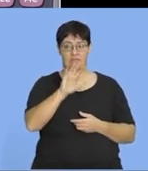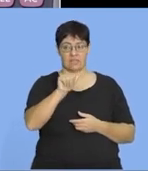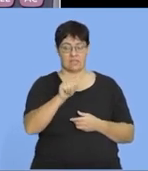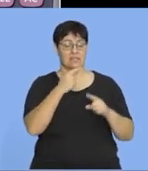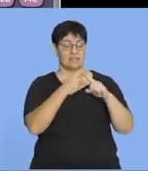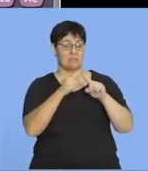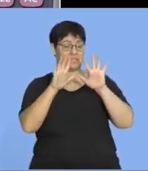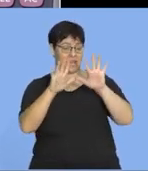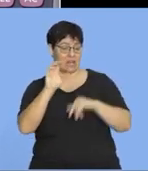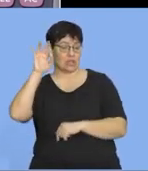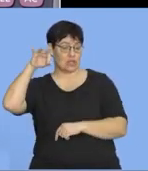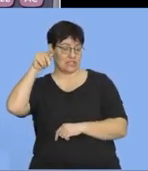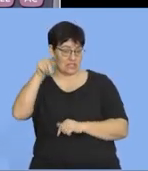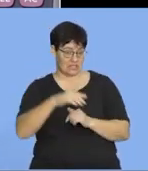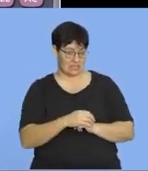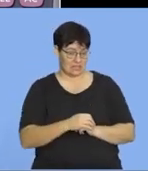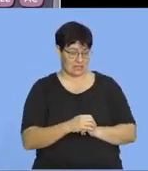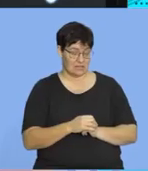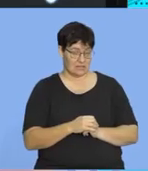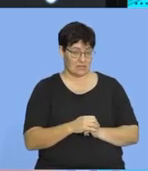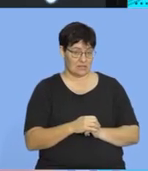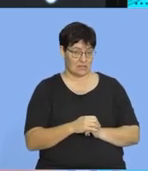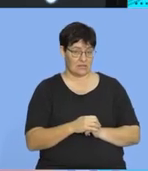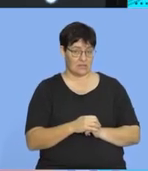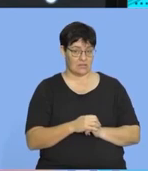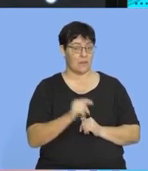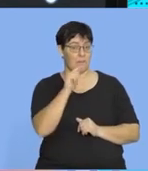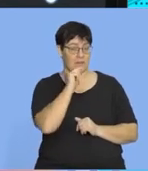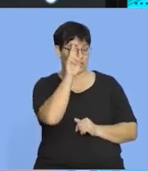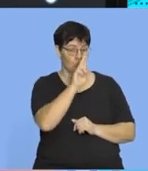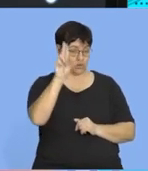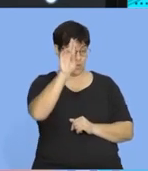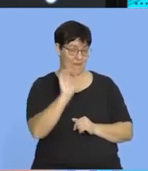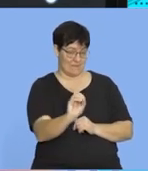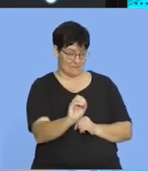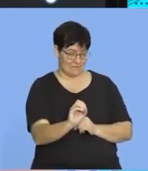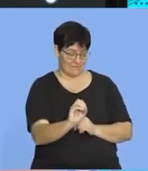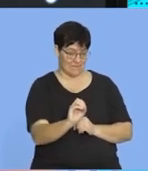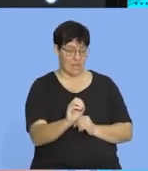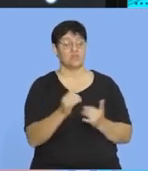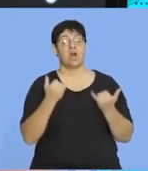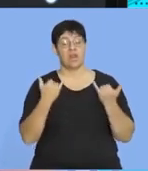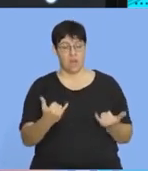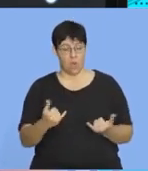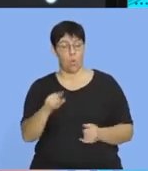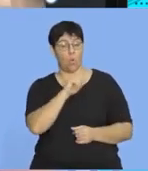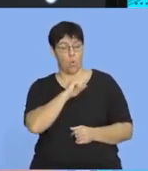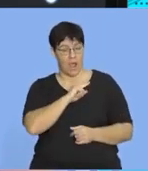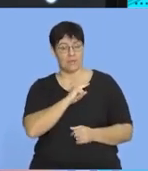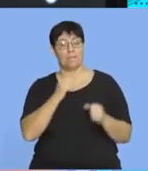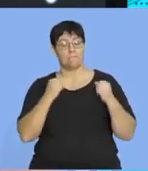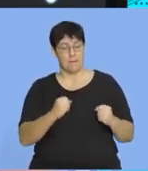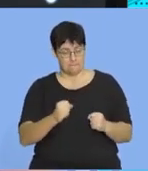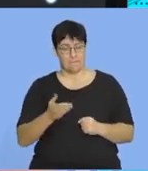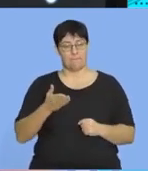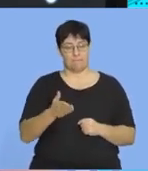4,5356 times 10 to the 13. But remember, that's R squared. So straight away, because I want to keep